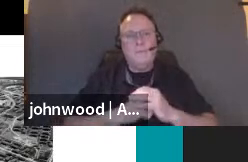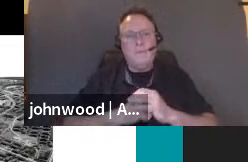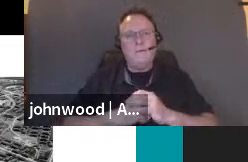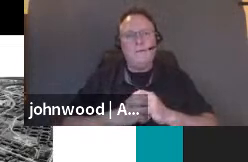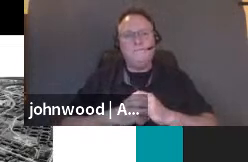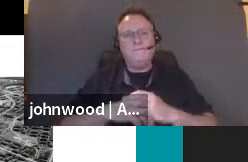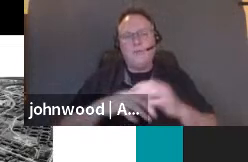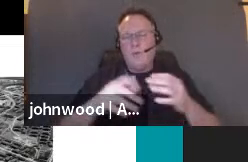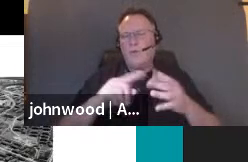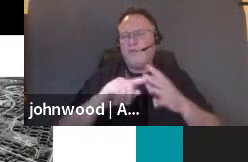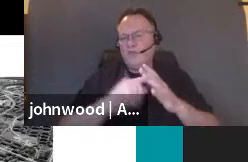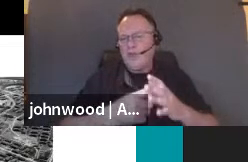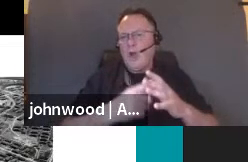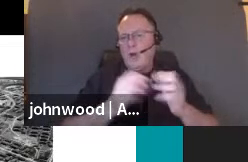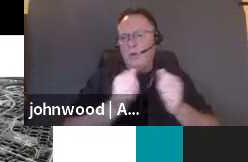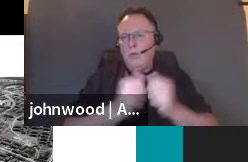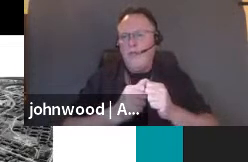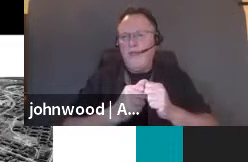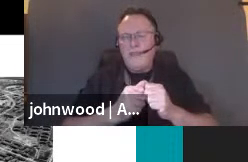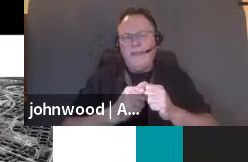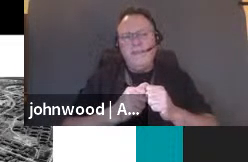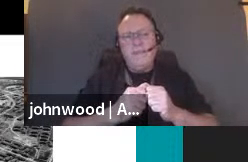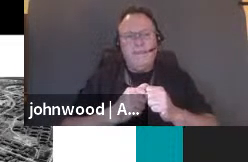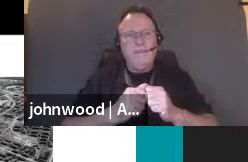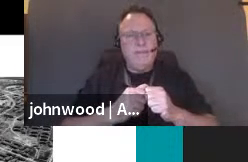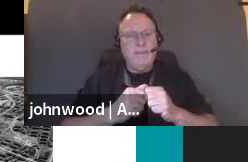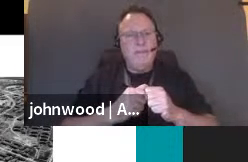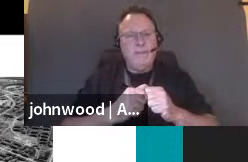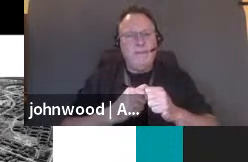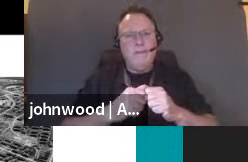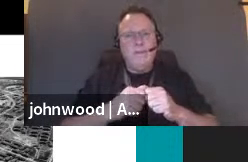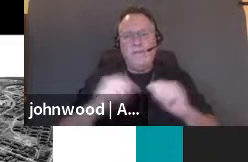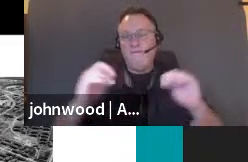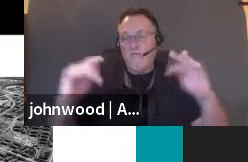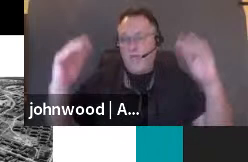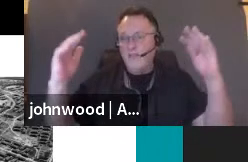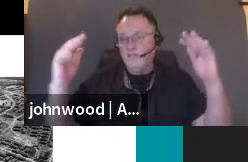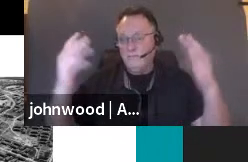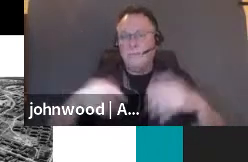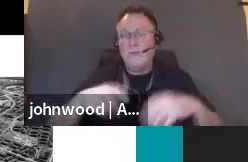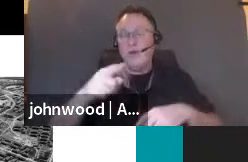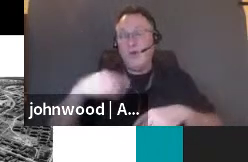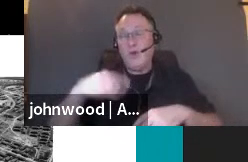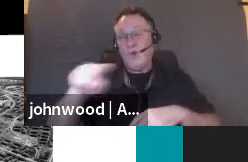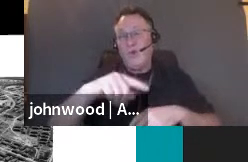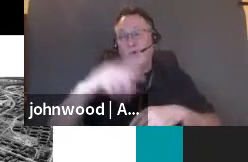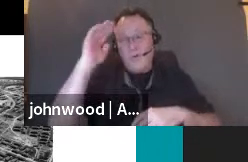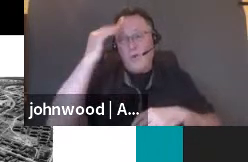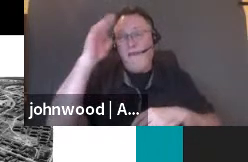So we'll start off with the Valenter floods. As you all are aware that,